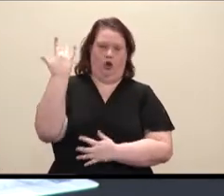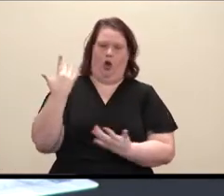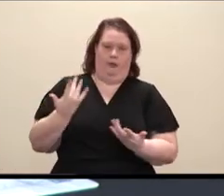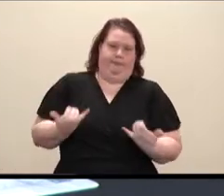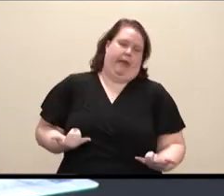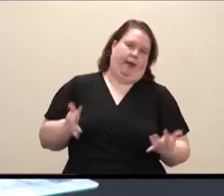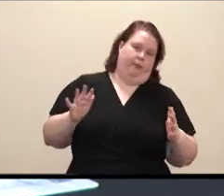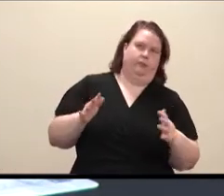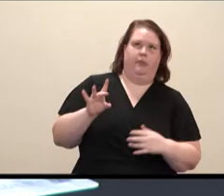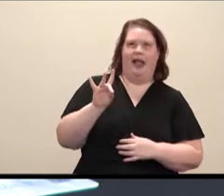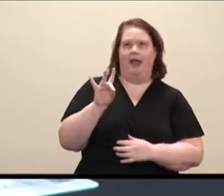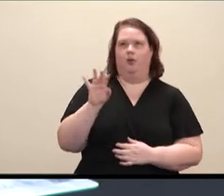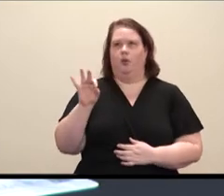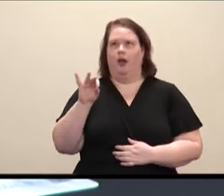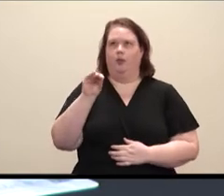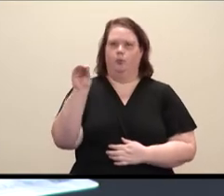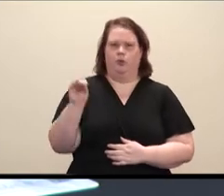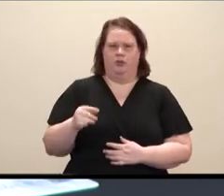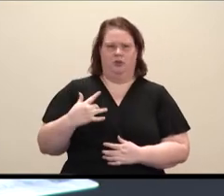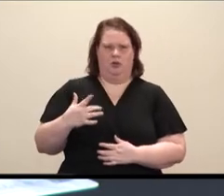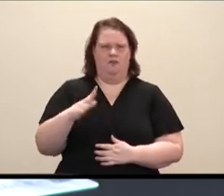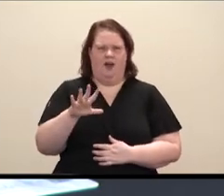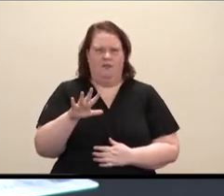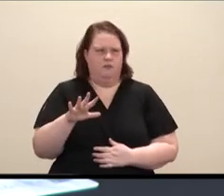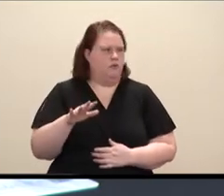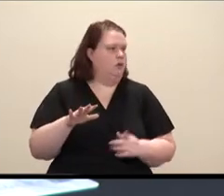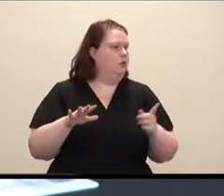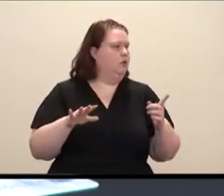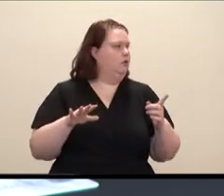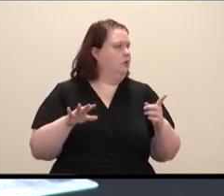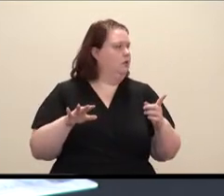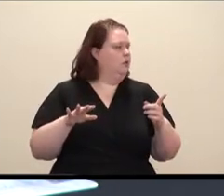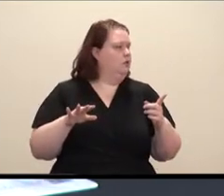was, 8 or 9%, wasn't it?